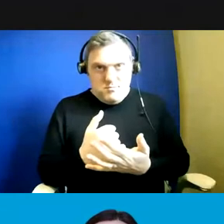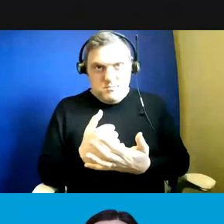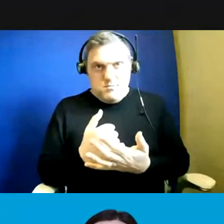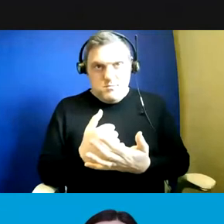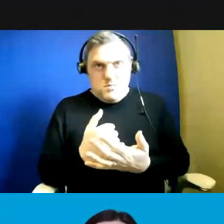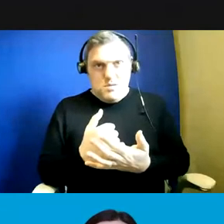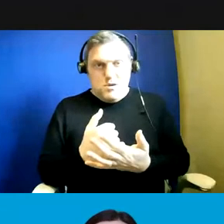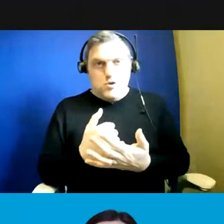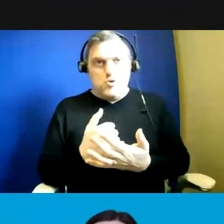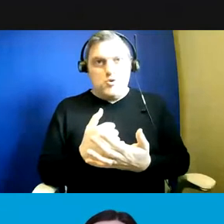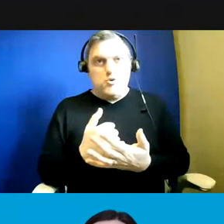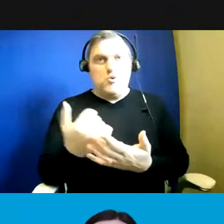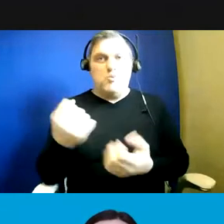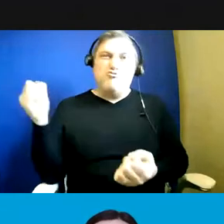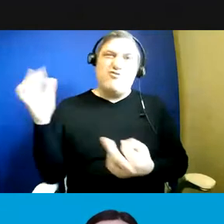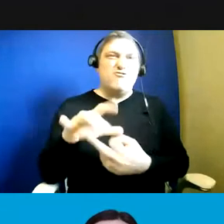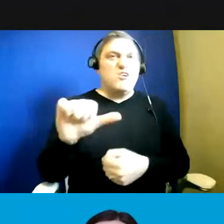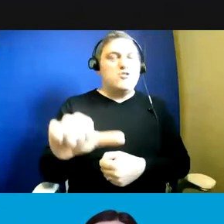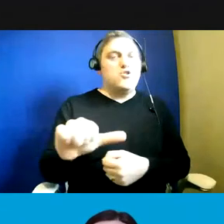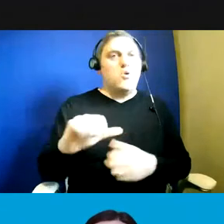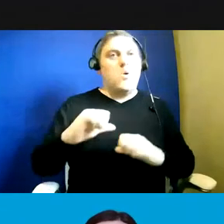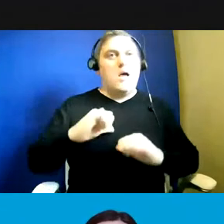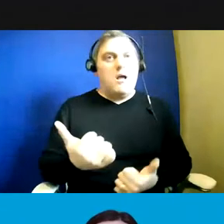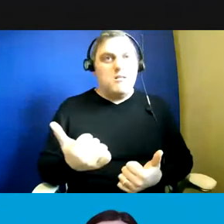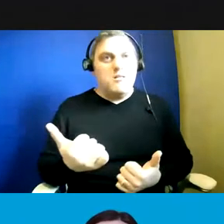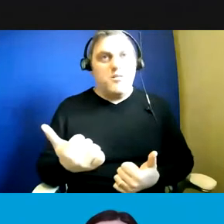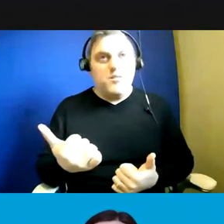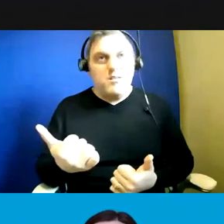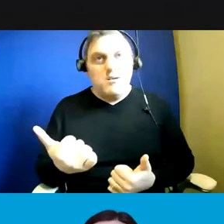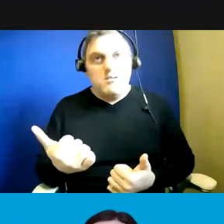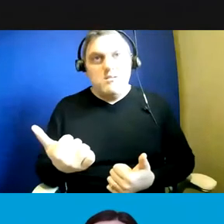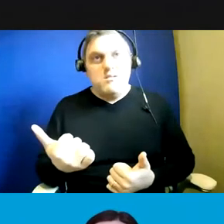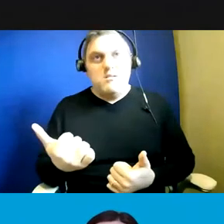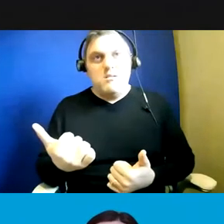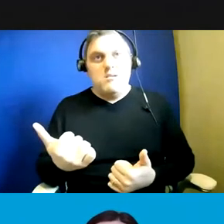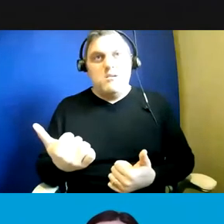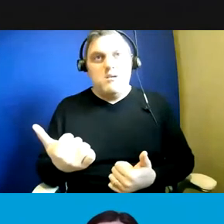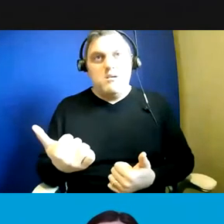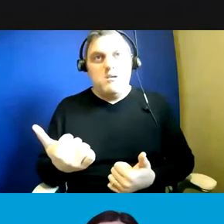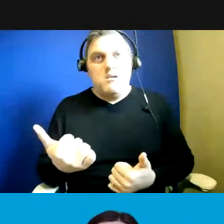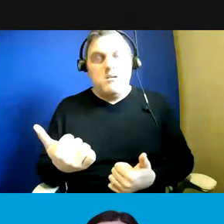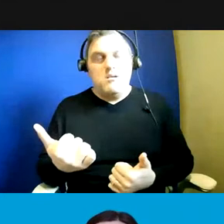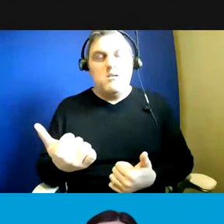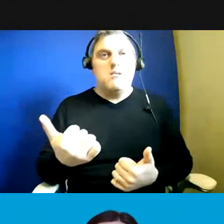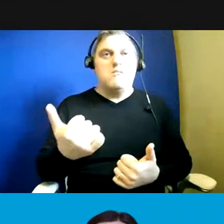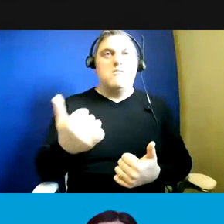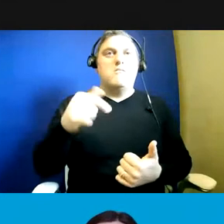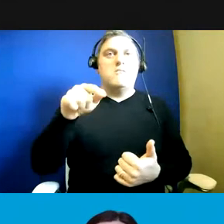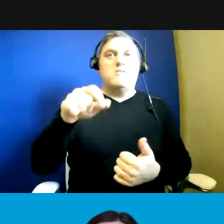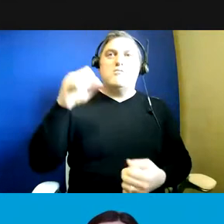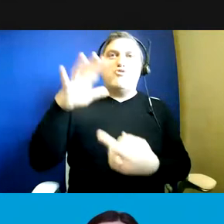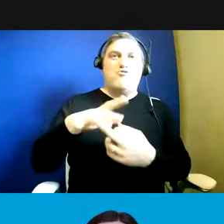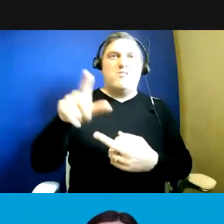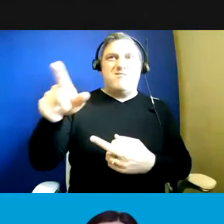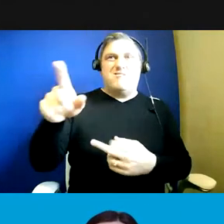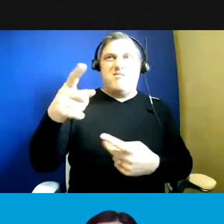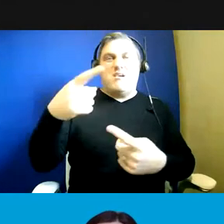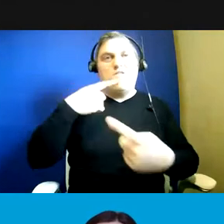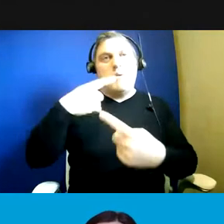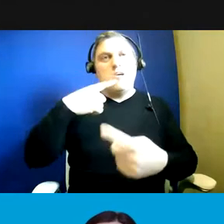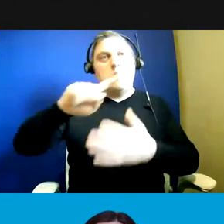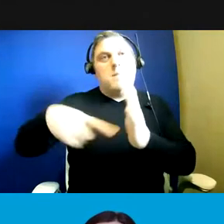prioritizing your health and giving yourself time to learn more about it and learn more about what we know at the moment is certainly a really